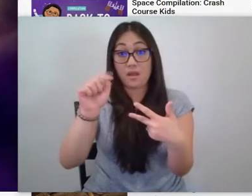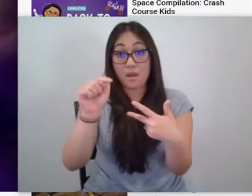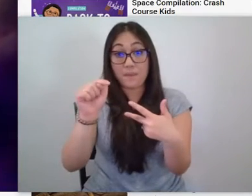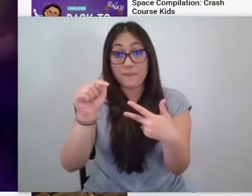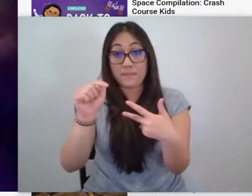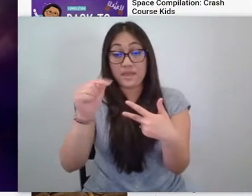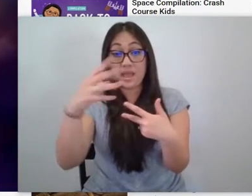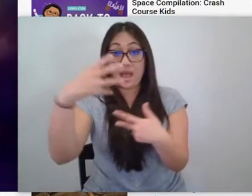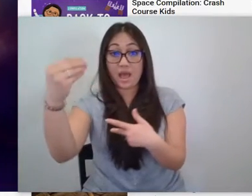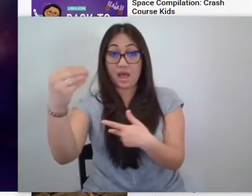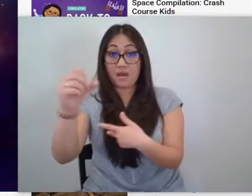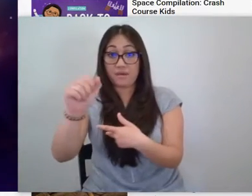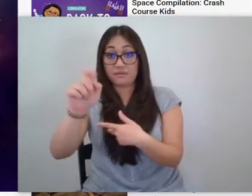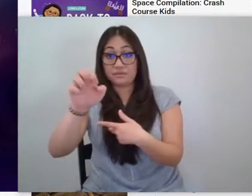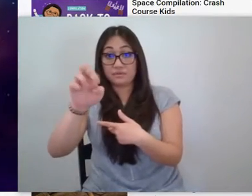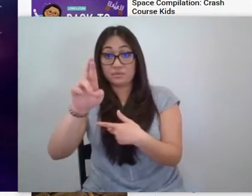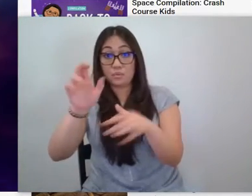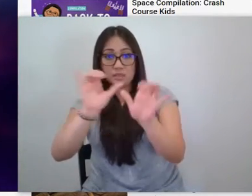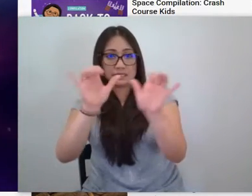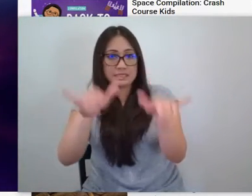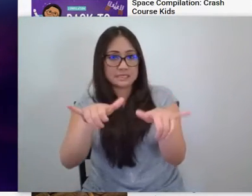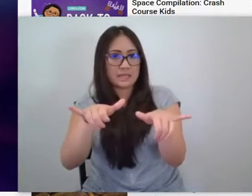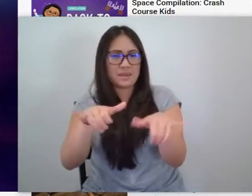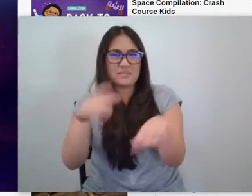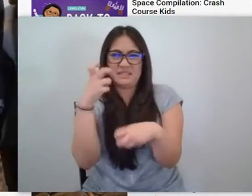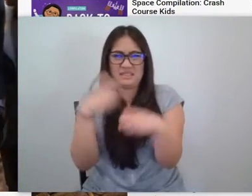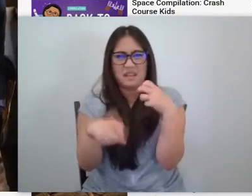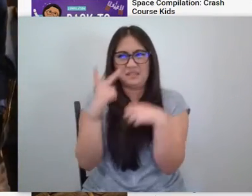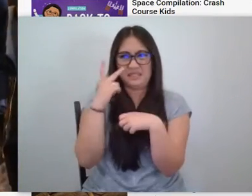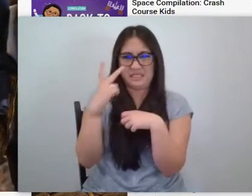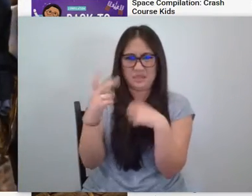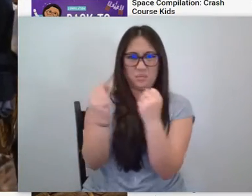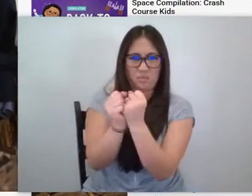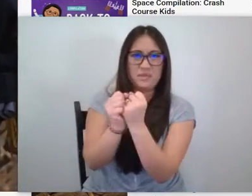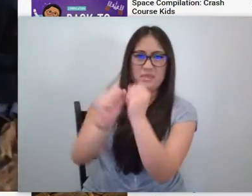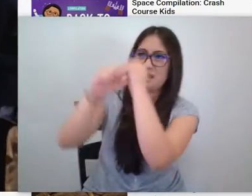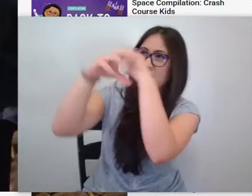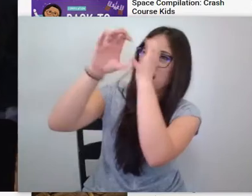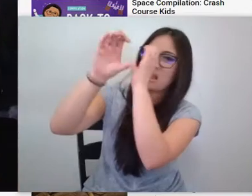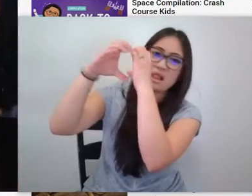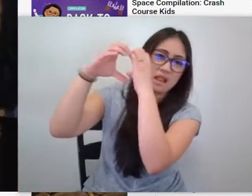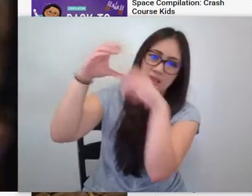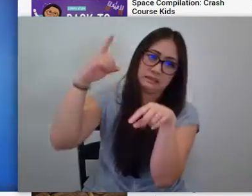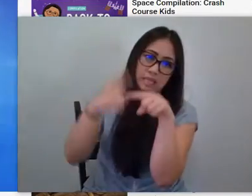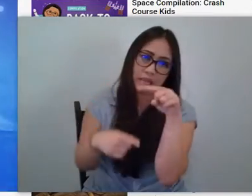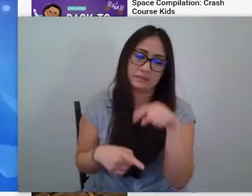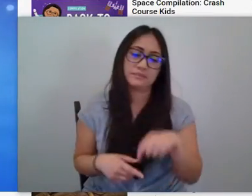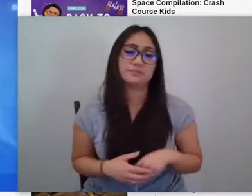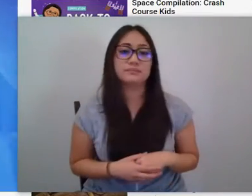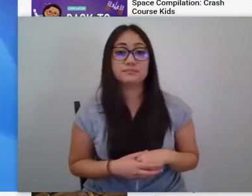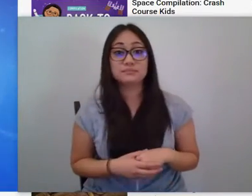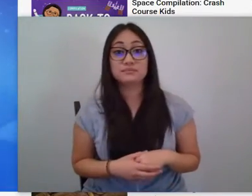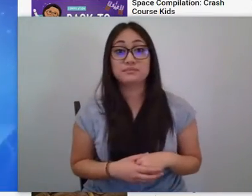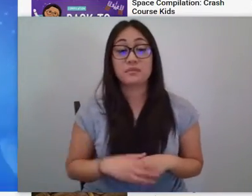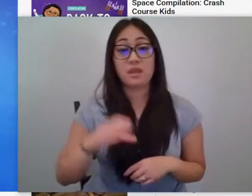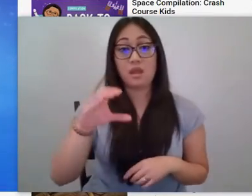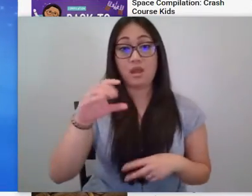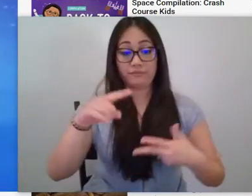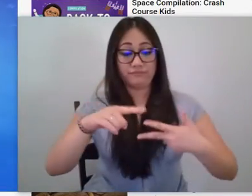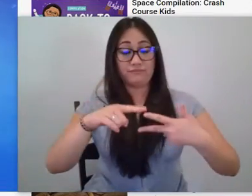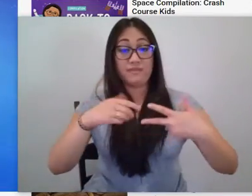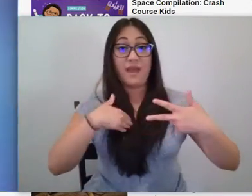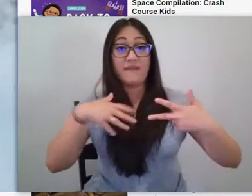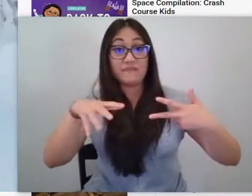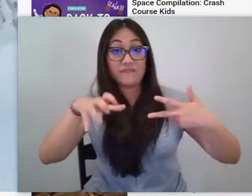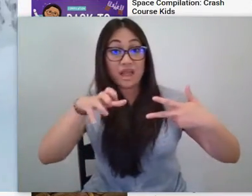solar system would be too small to be seen from Earth, even with a telescope. Comets have an icy middle, which is